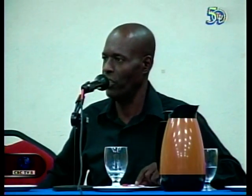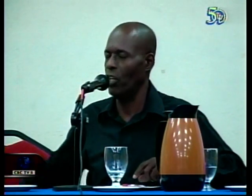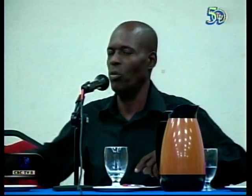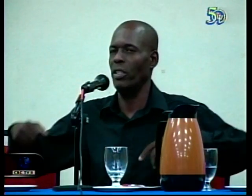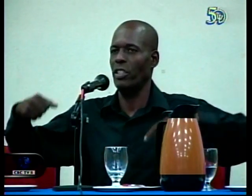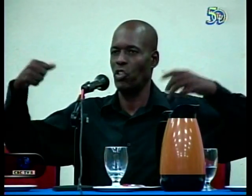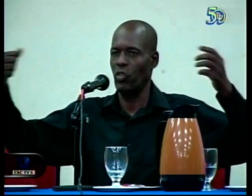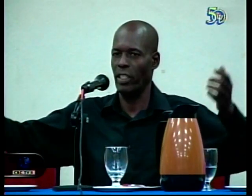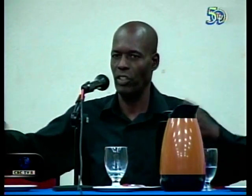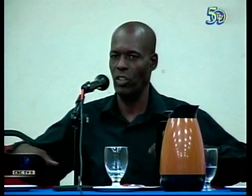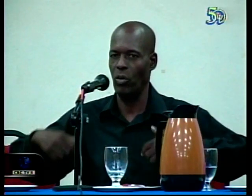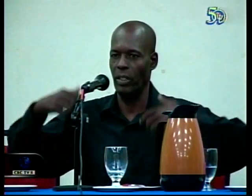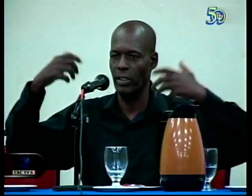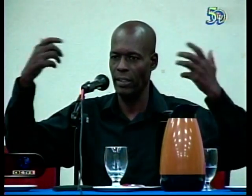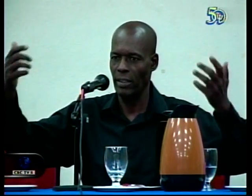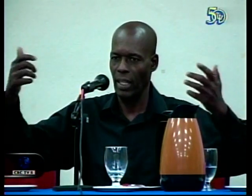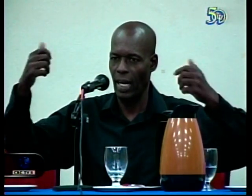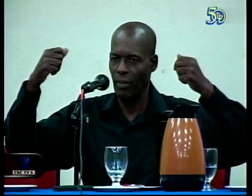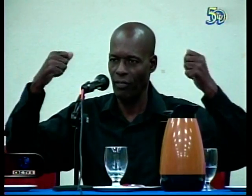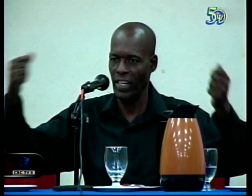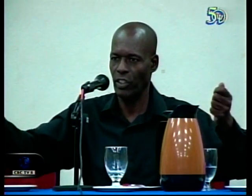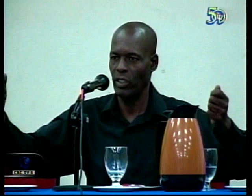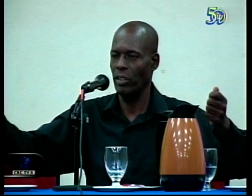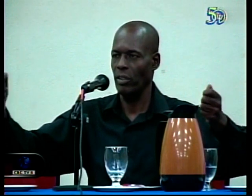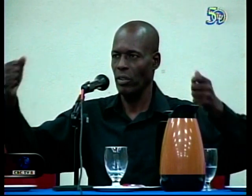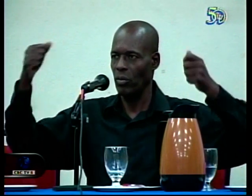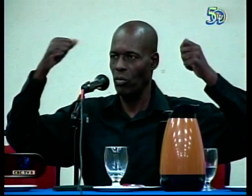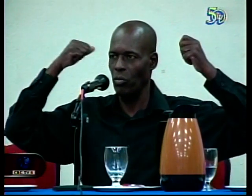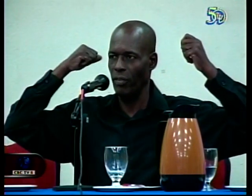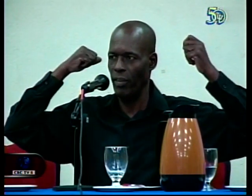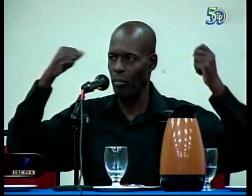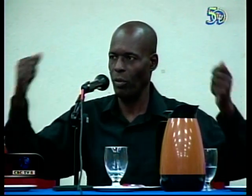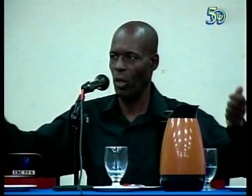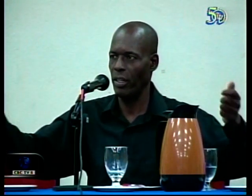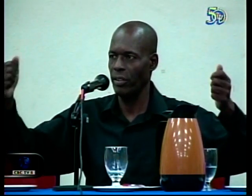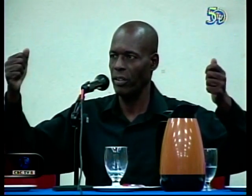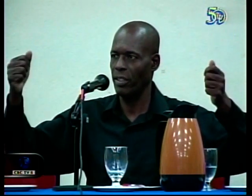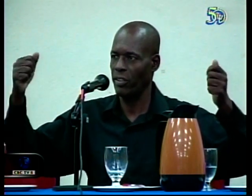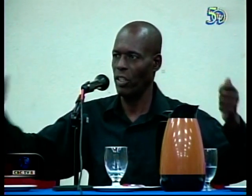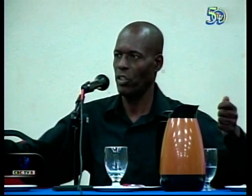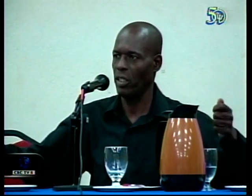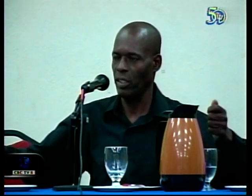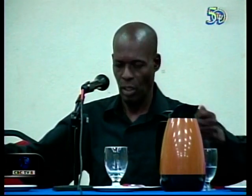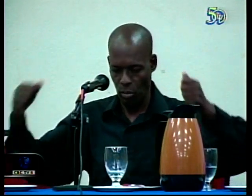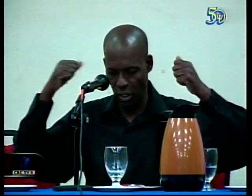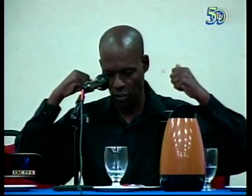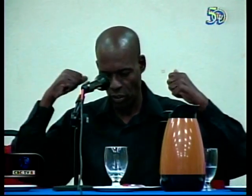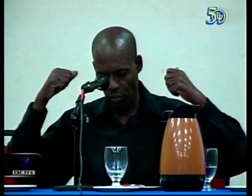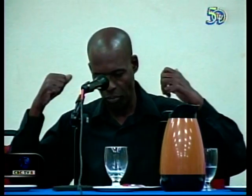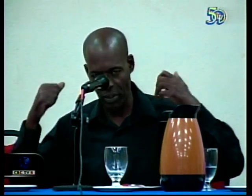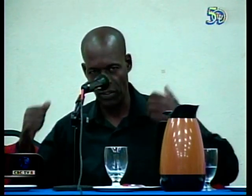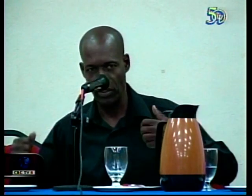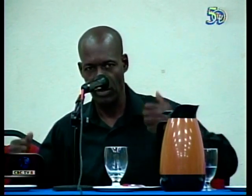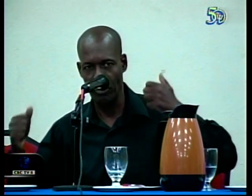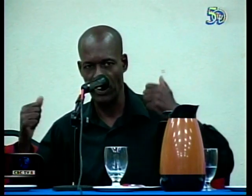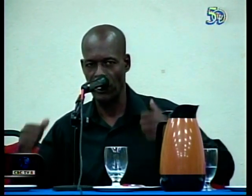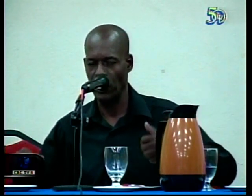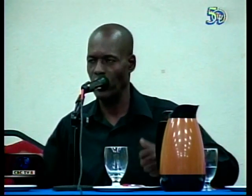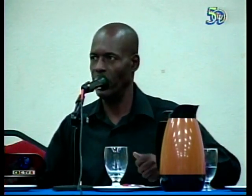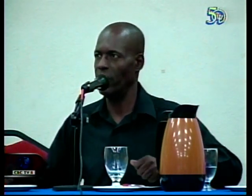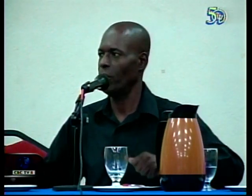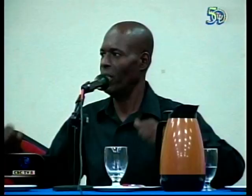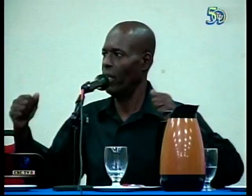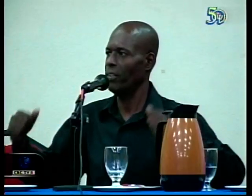bargaining, it is not only a strike, it is not only friction with employers and such like, but